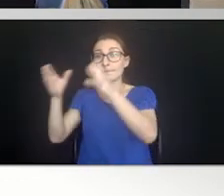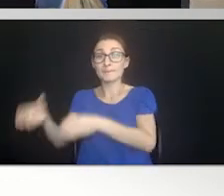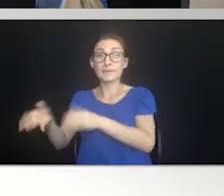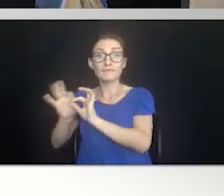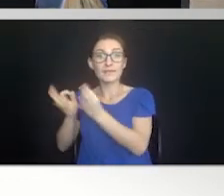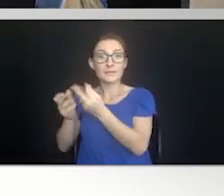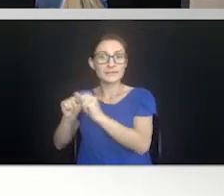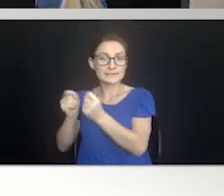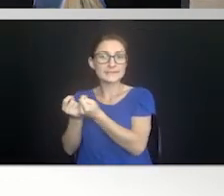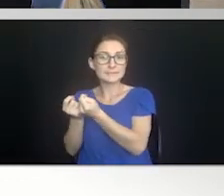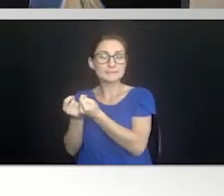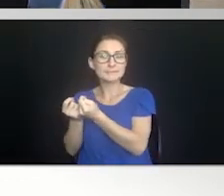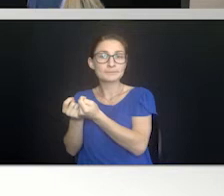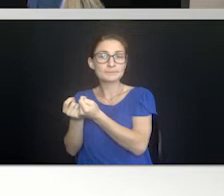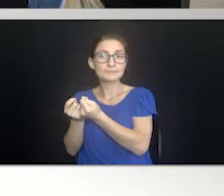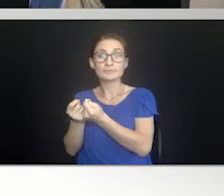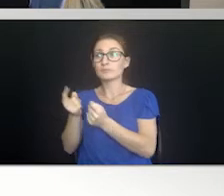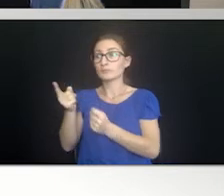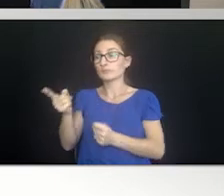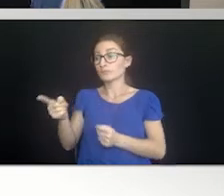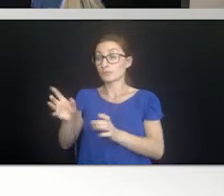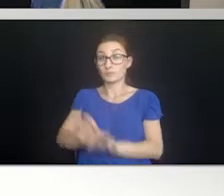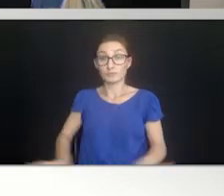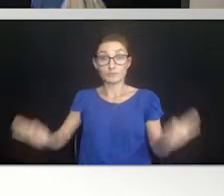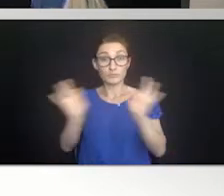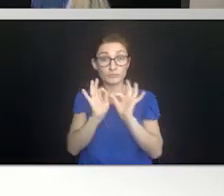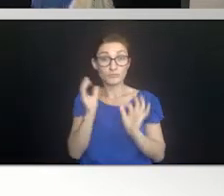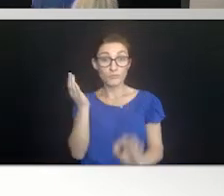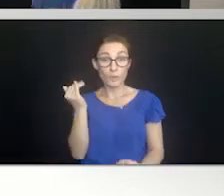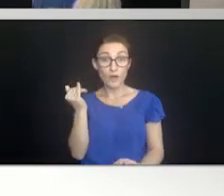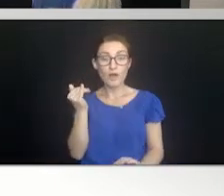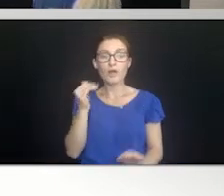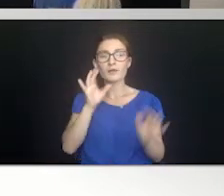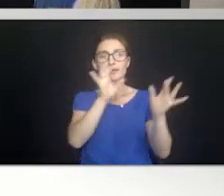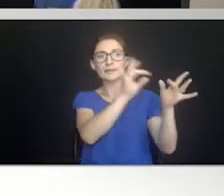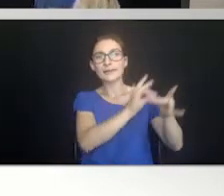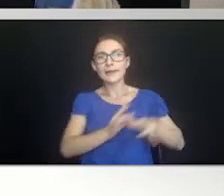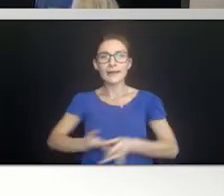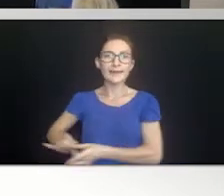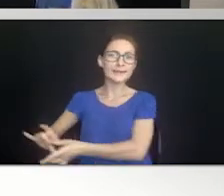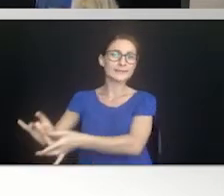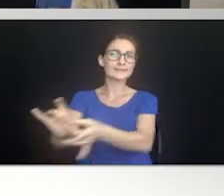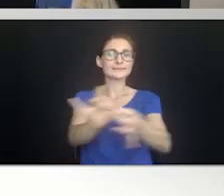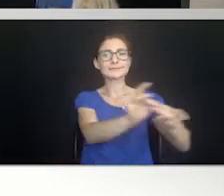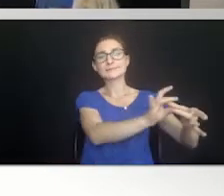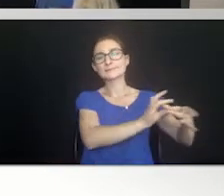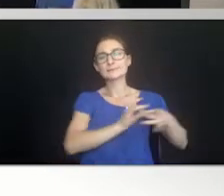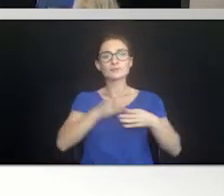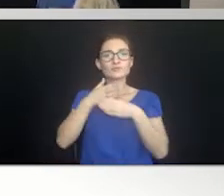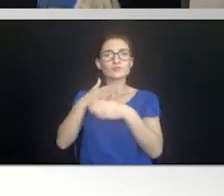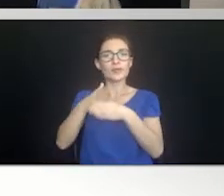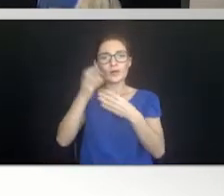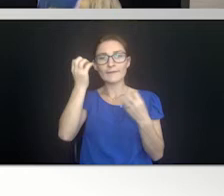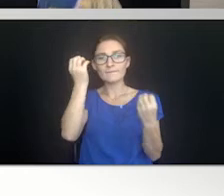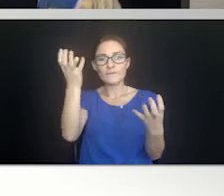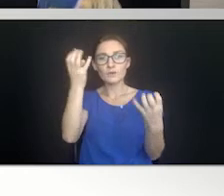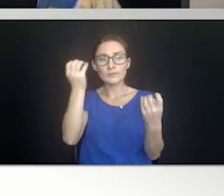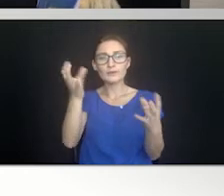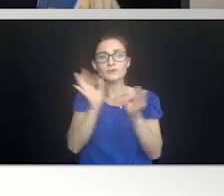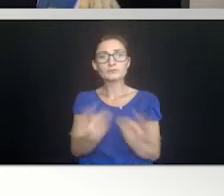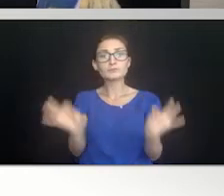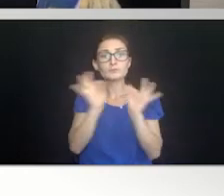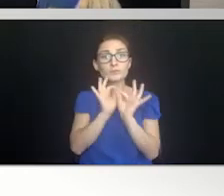and finally, a family team. What's the relevance of that? Keeping them connected, sharing information